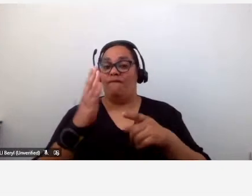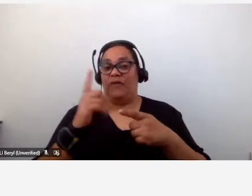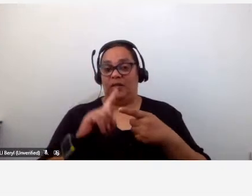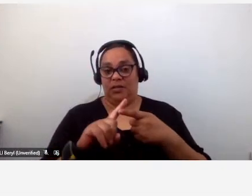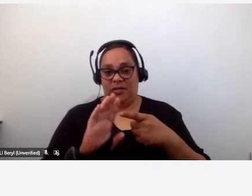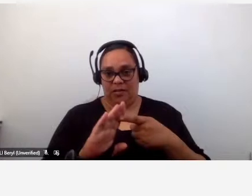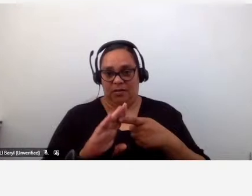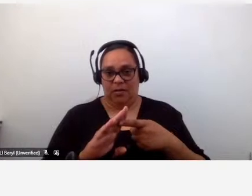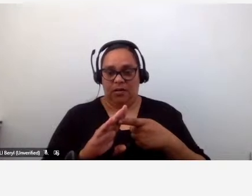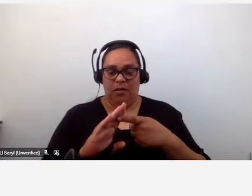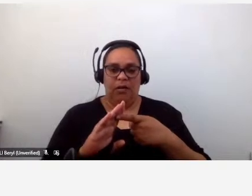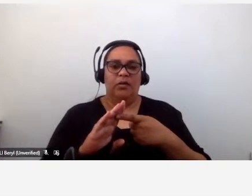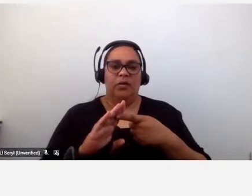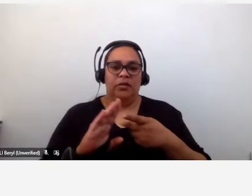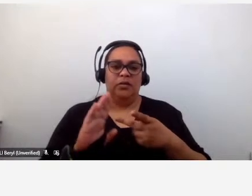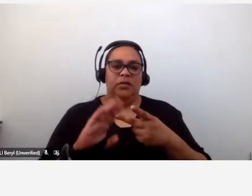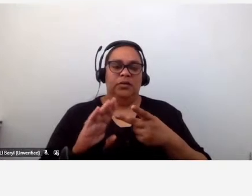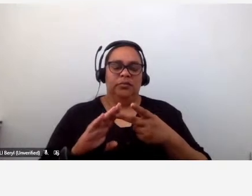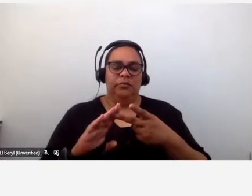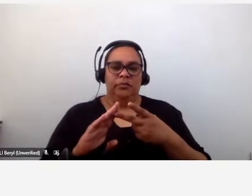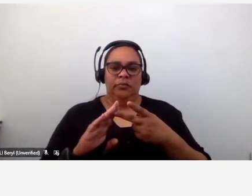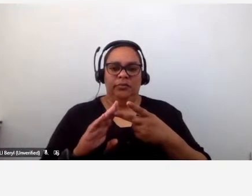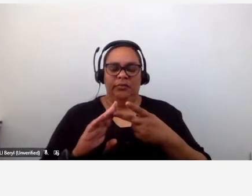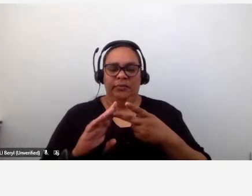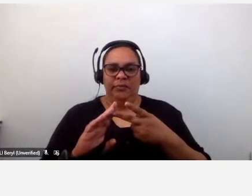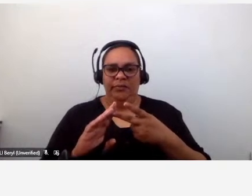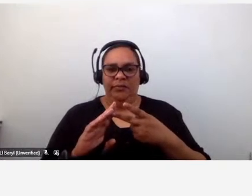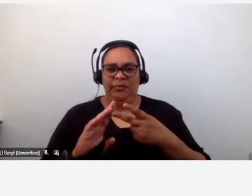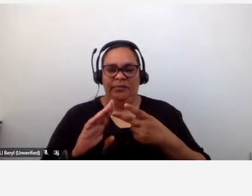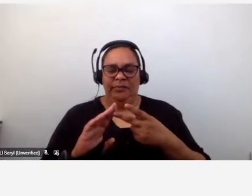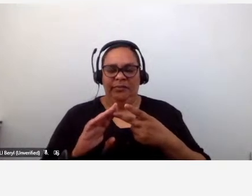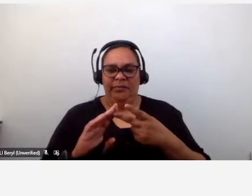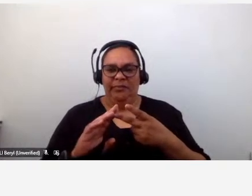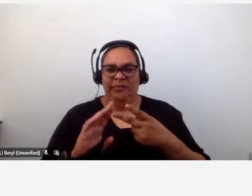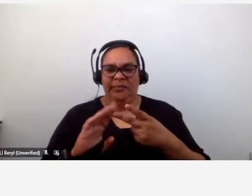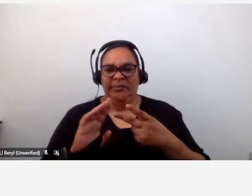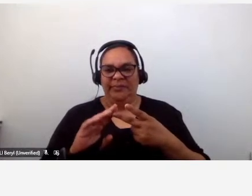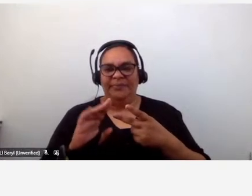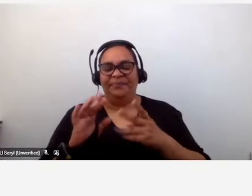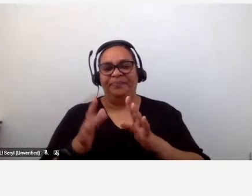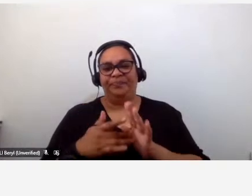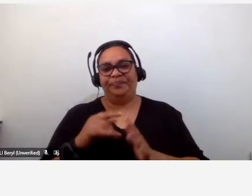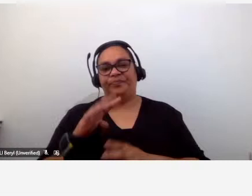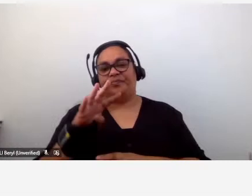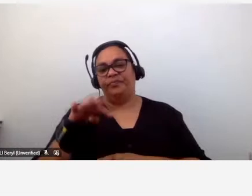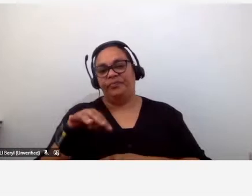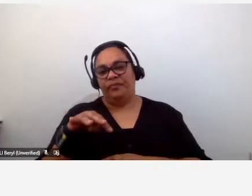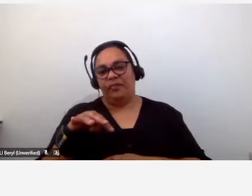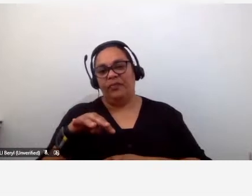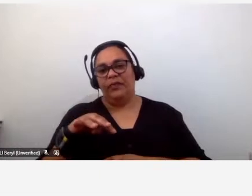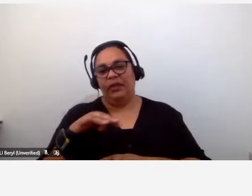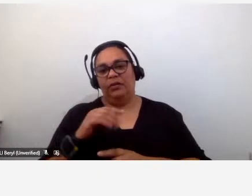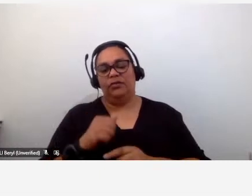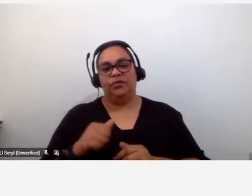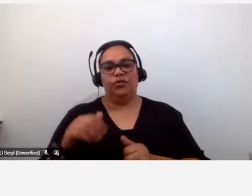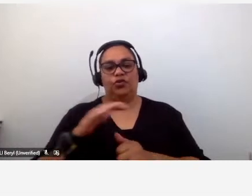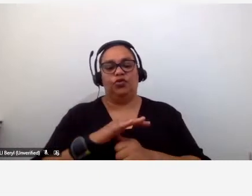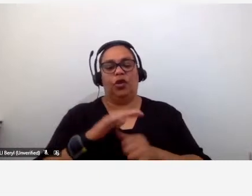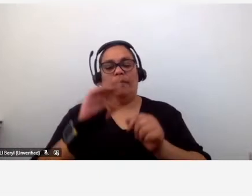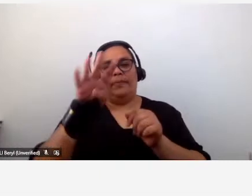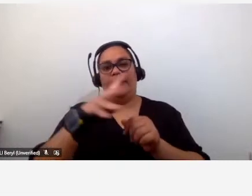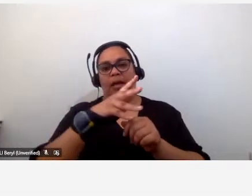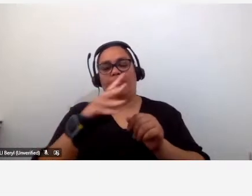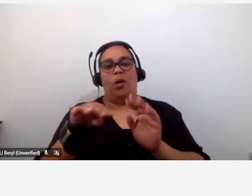Chair. And then my second one, Chair, will be on page 14, top table,